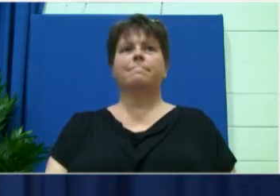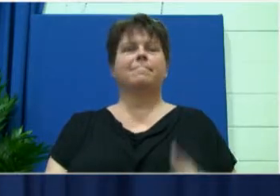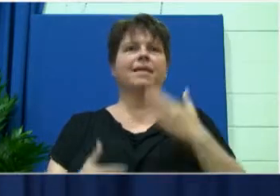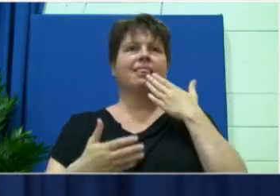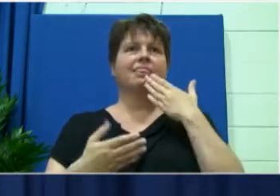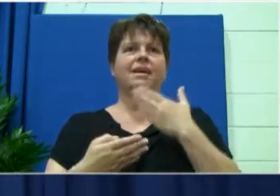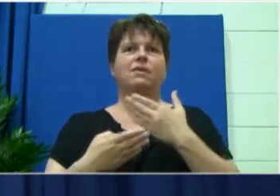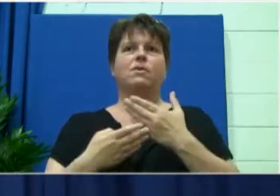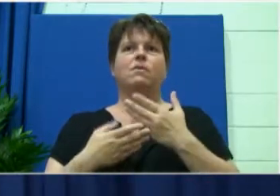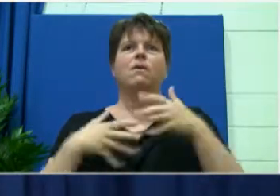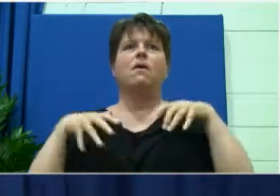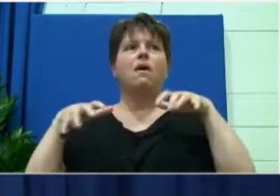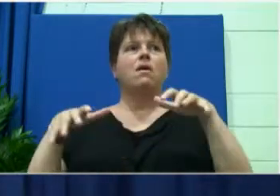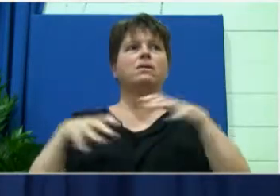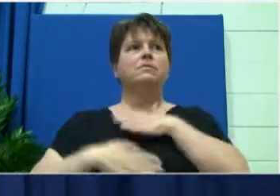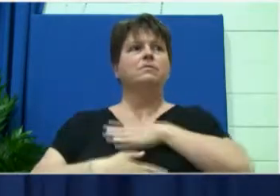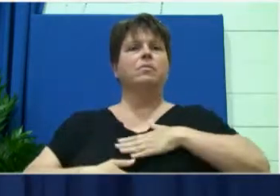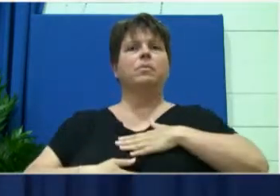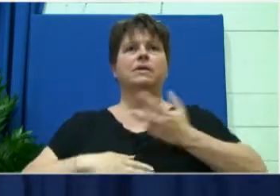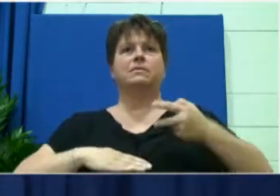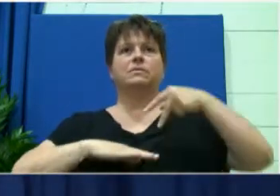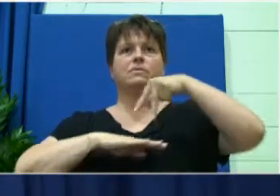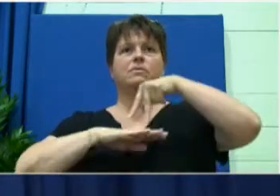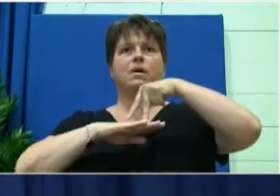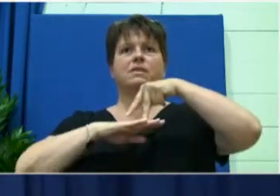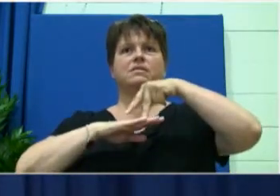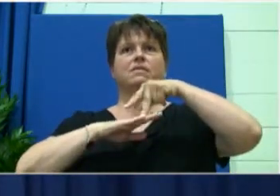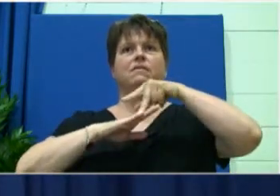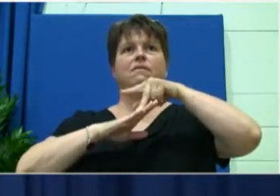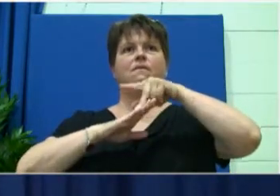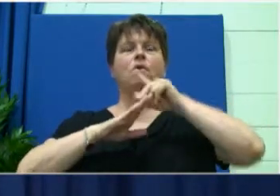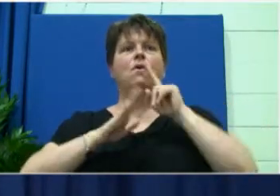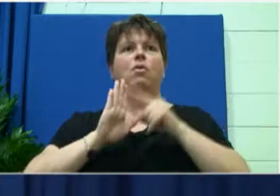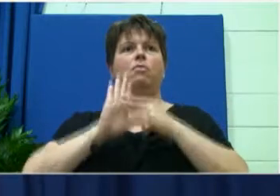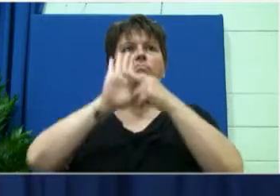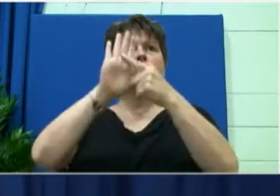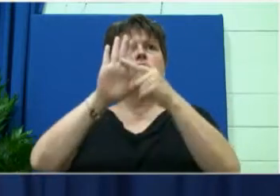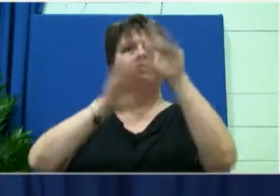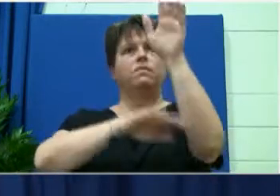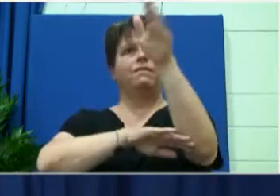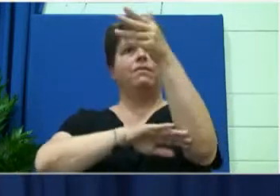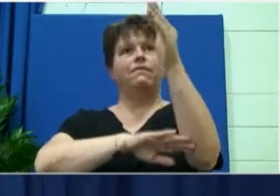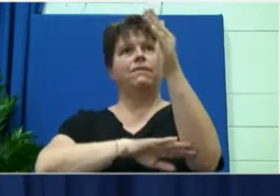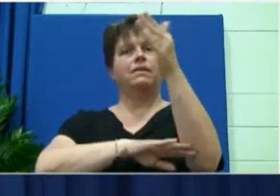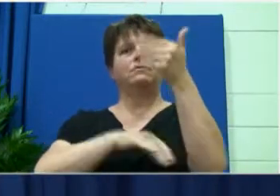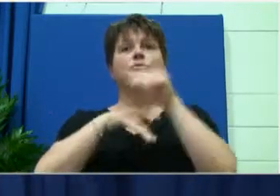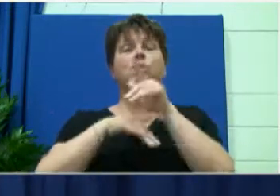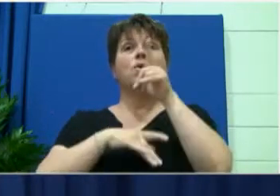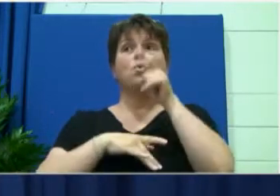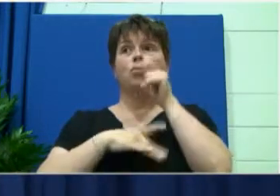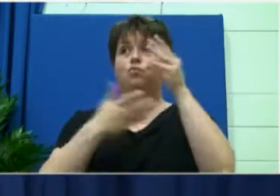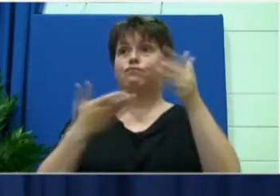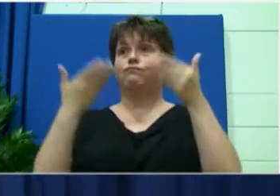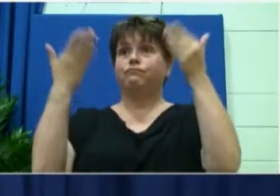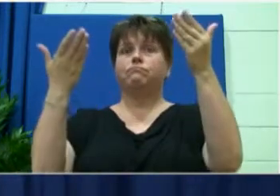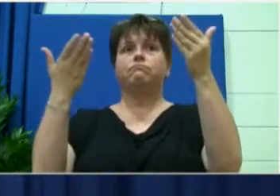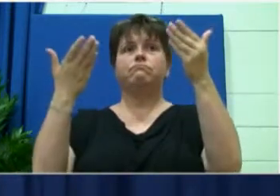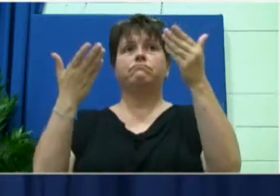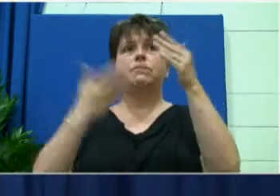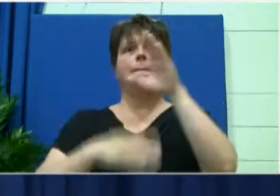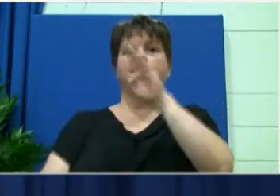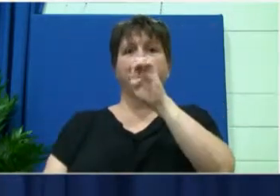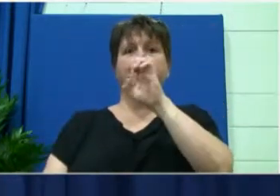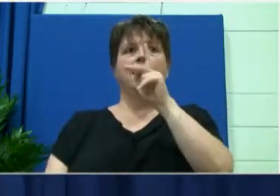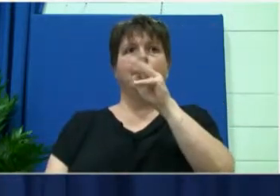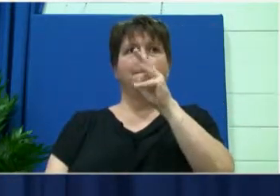Thank you. Audience, would you please rise for the posting of our colors this evening by the Beckemeyer American Legion Honor